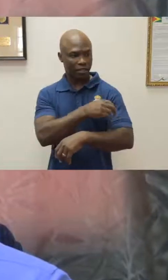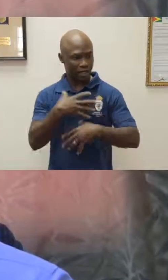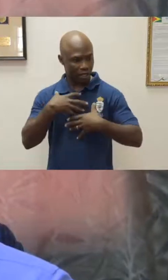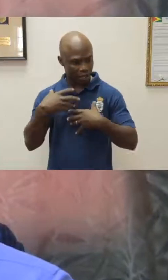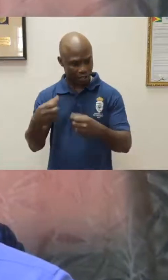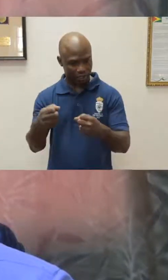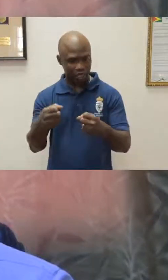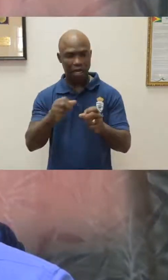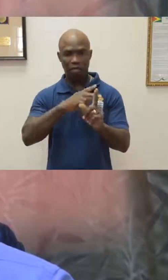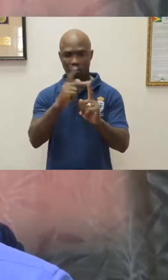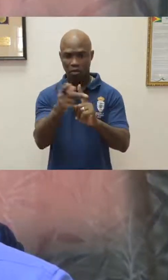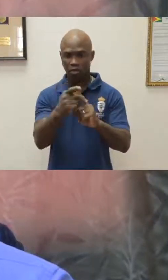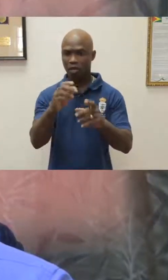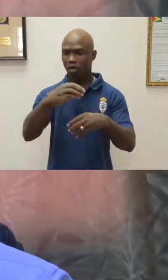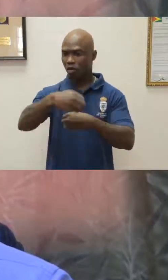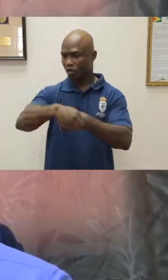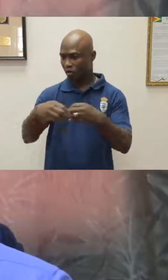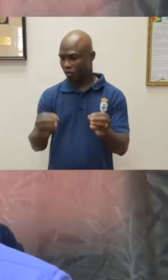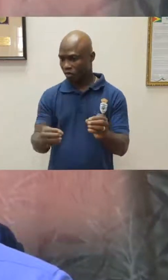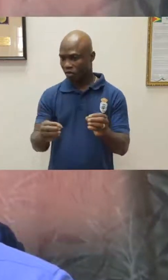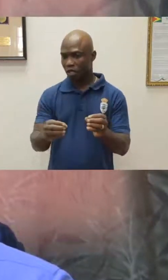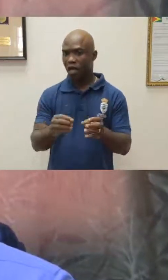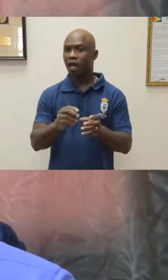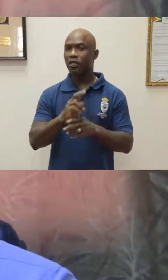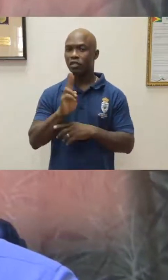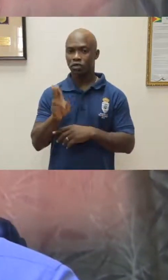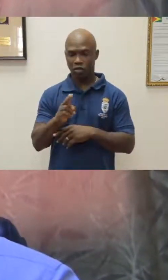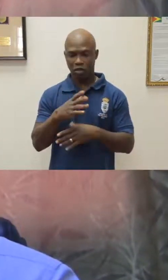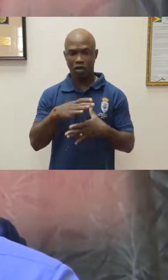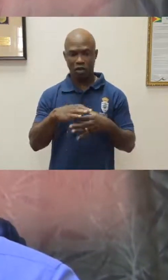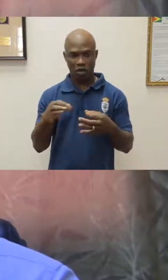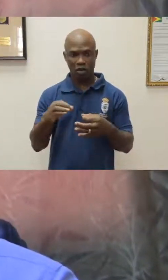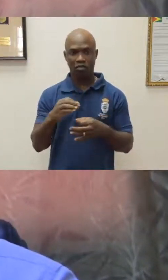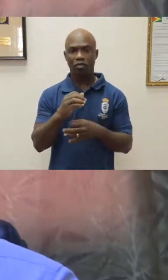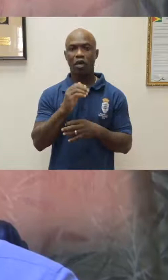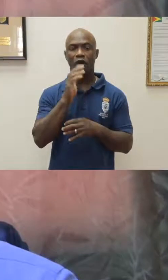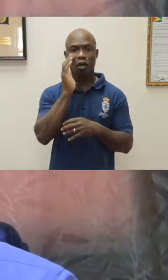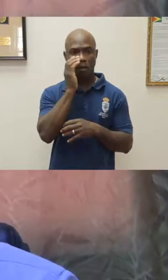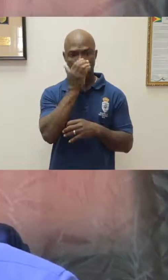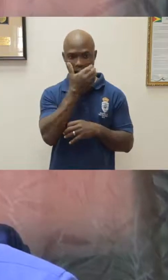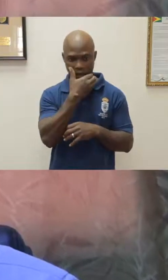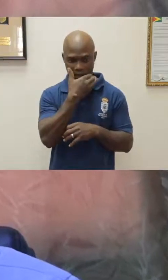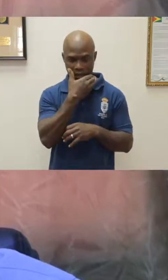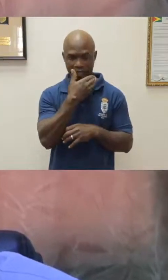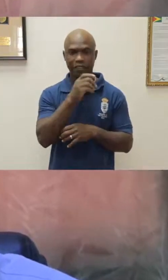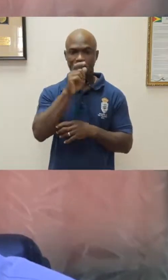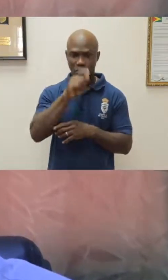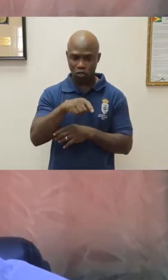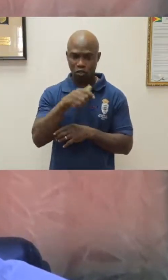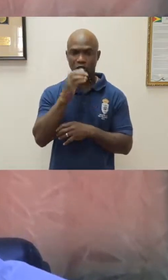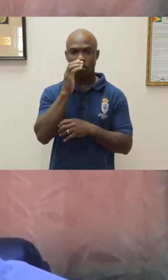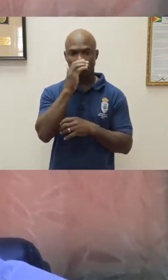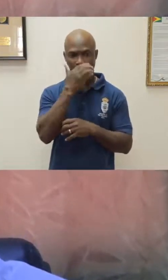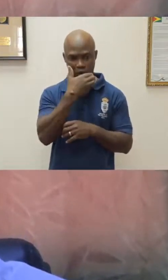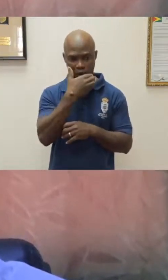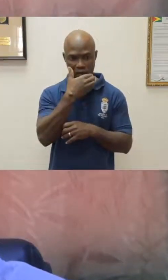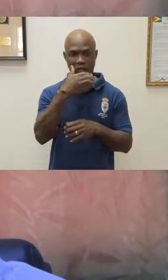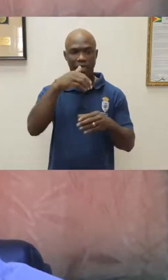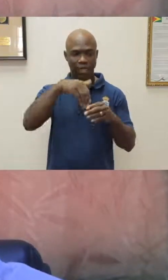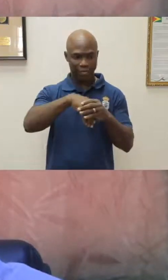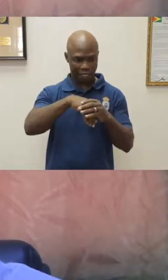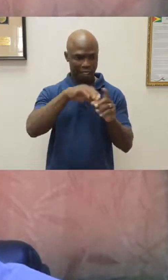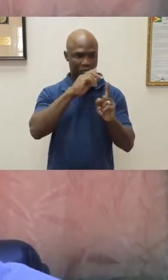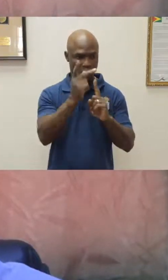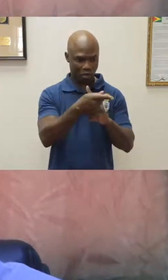mask. Each resident is advised to use a face mask in public, especially when social distancing cannot